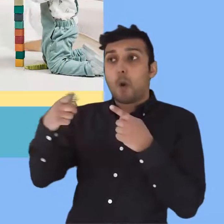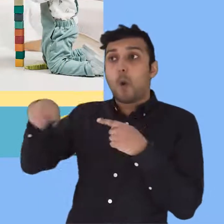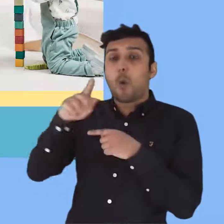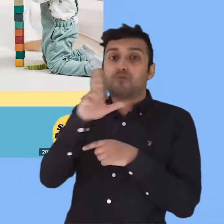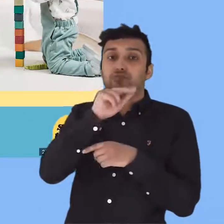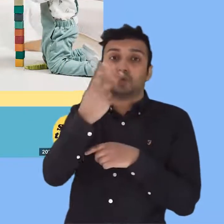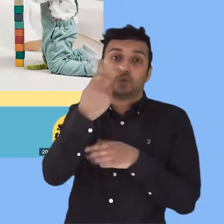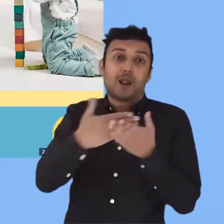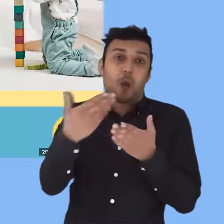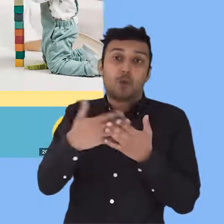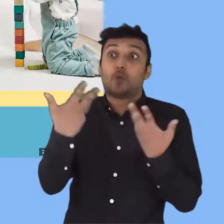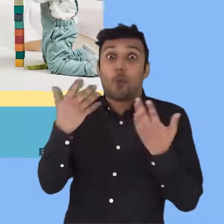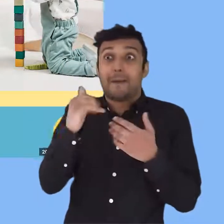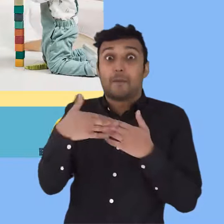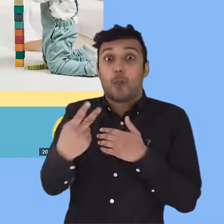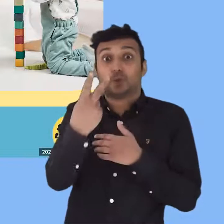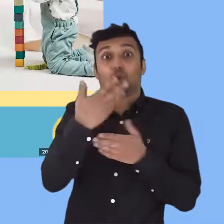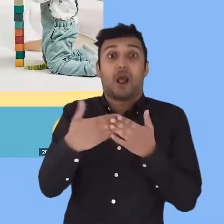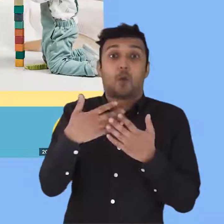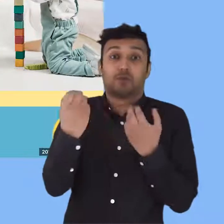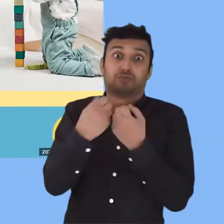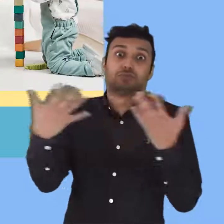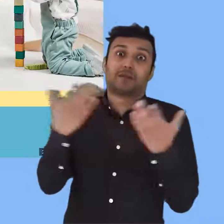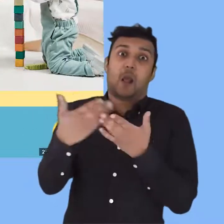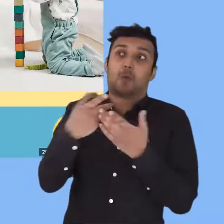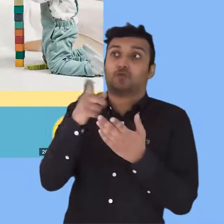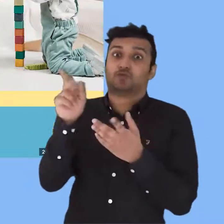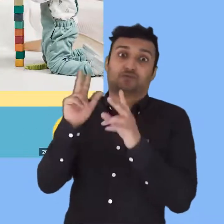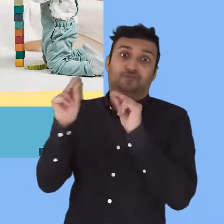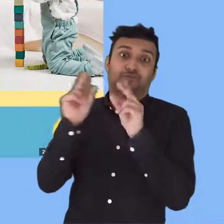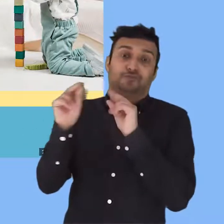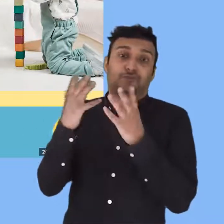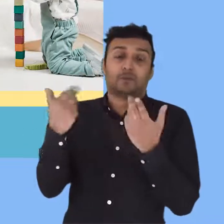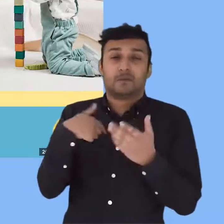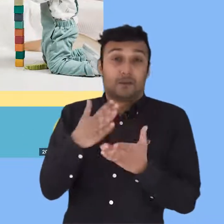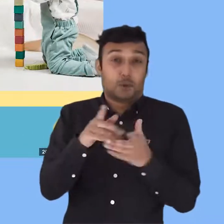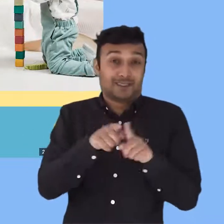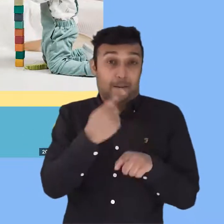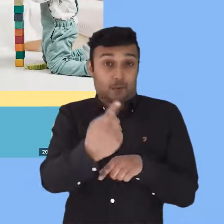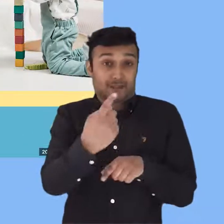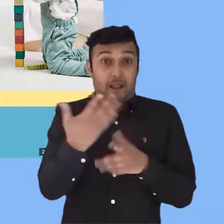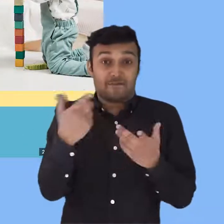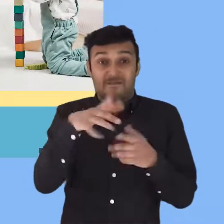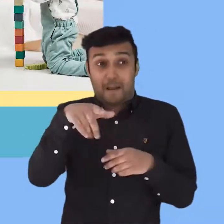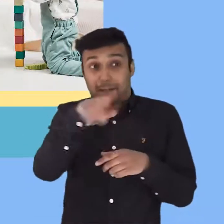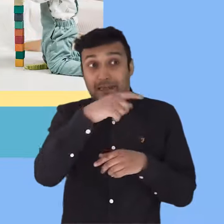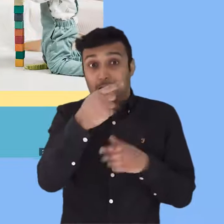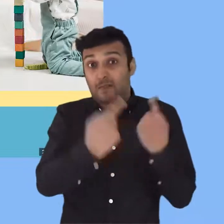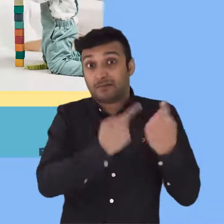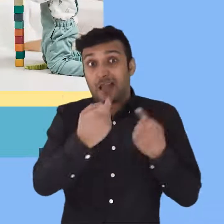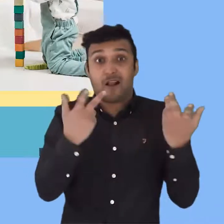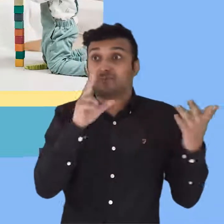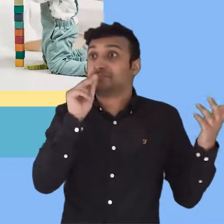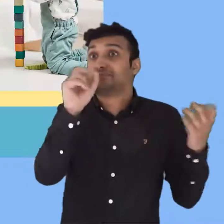or multilingual. And I'm sure many of the families that you work with are also bilingual